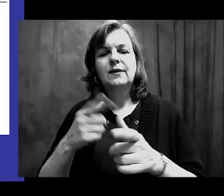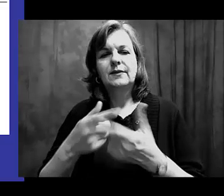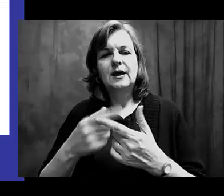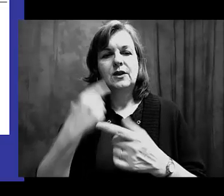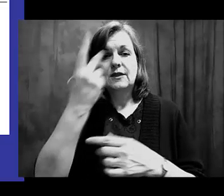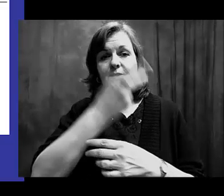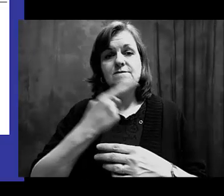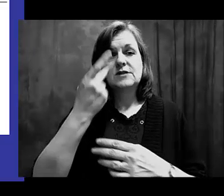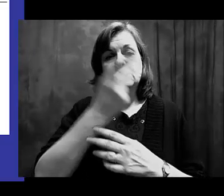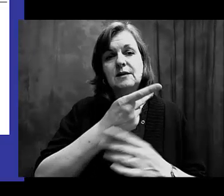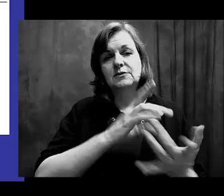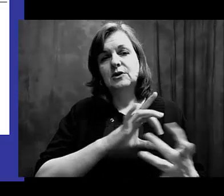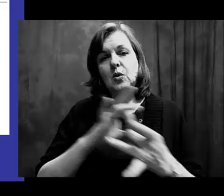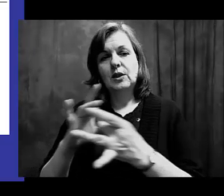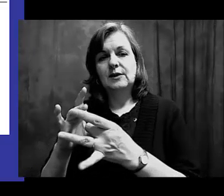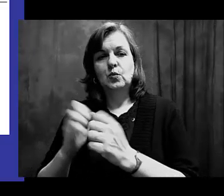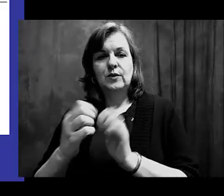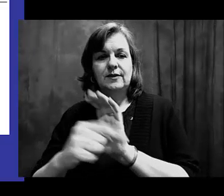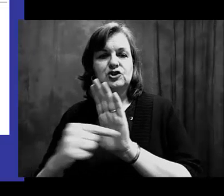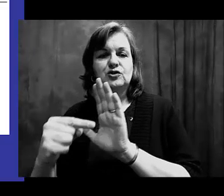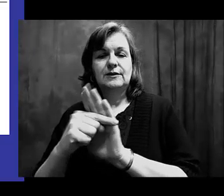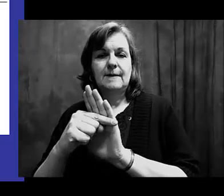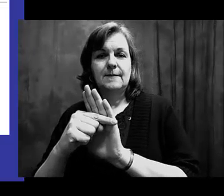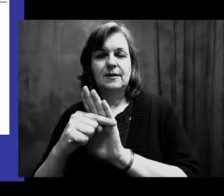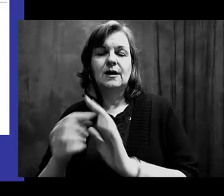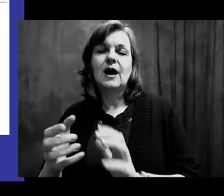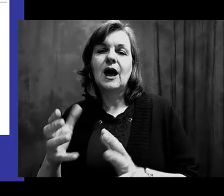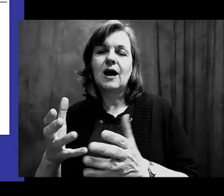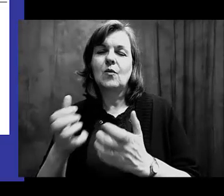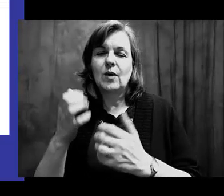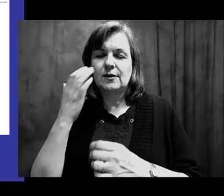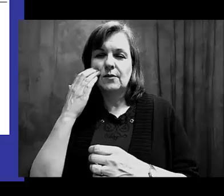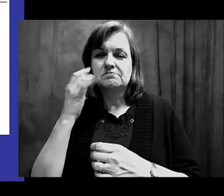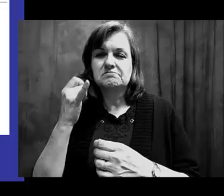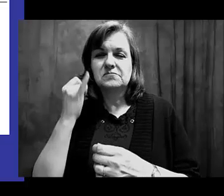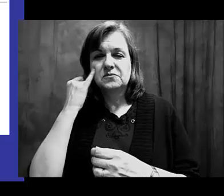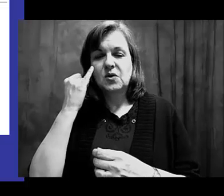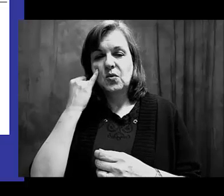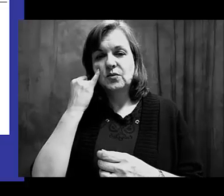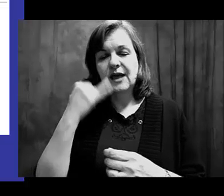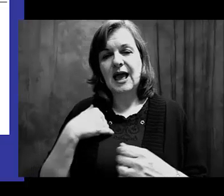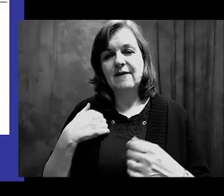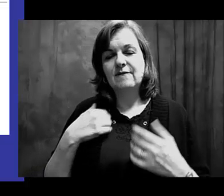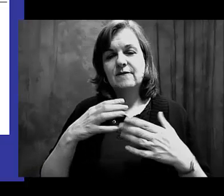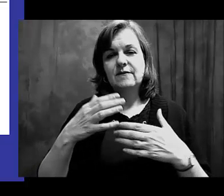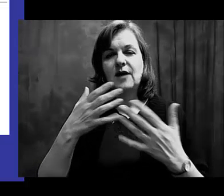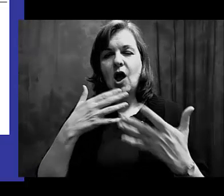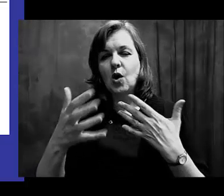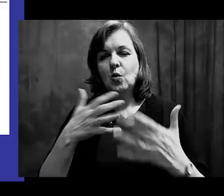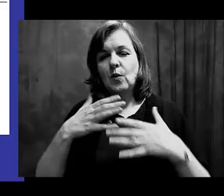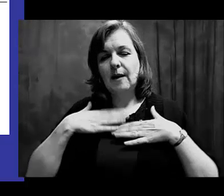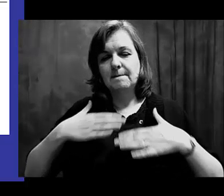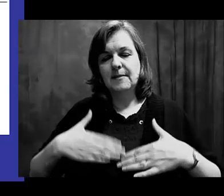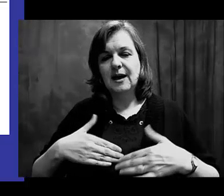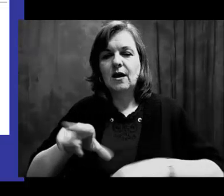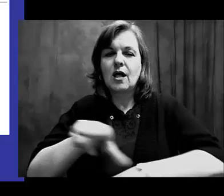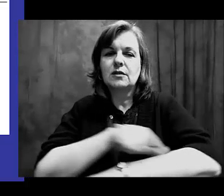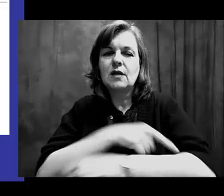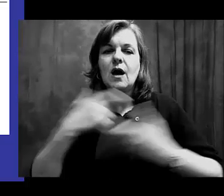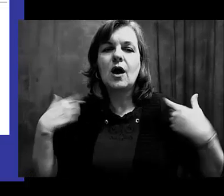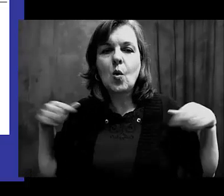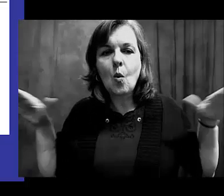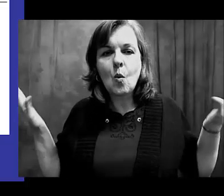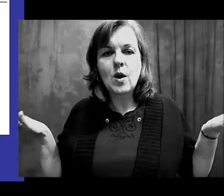then to genotypes. And I want to know if I cross this gray-bodied, long-winged female with